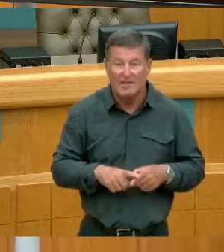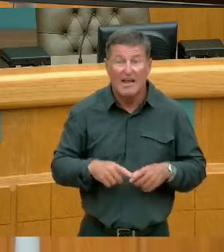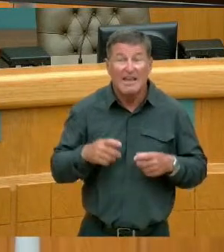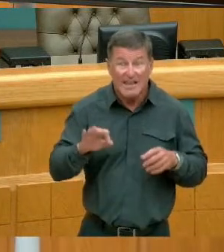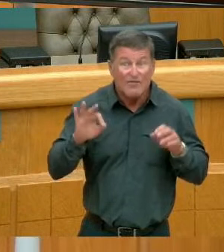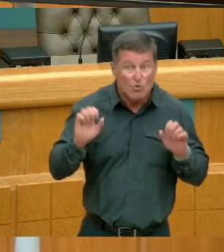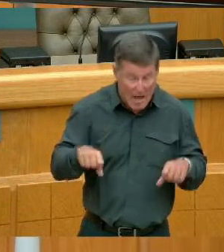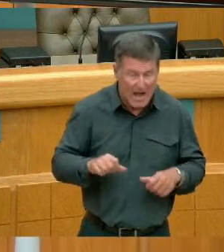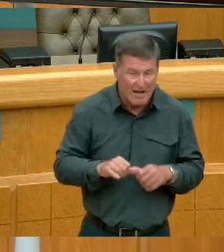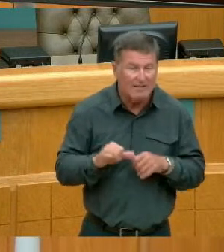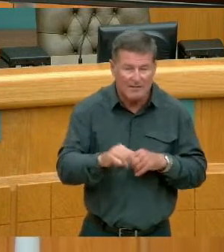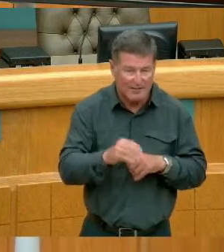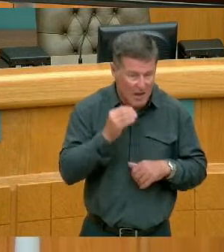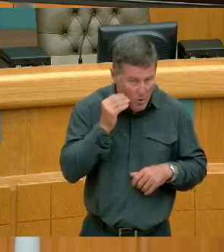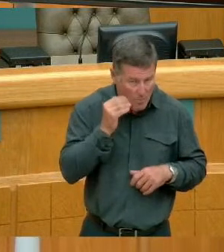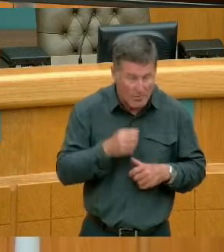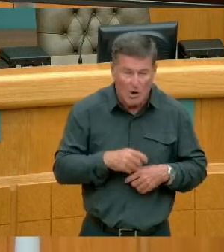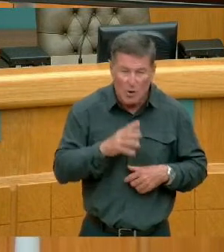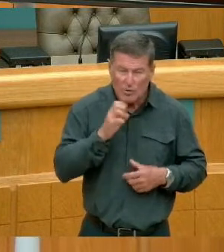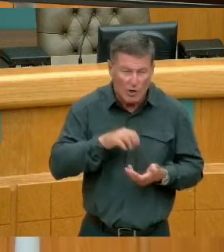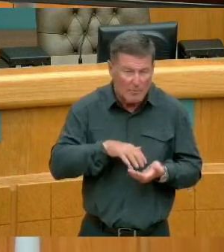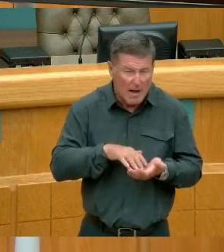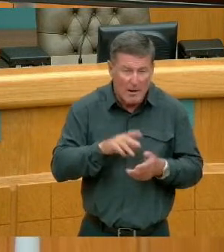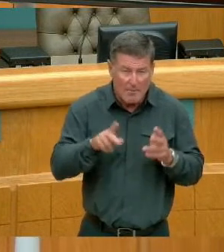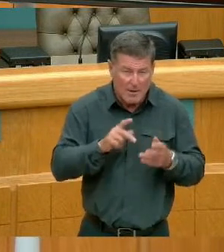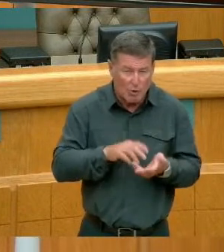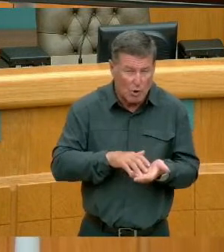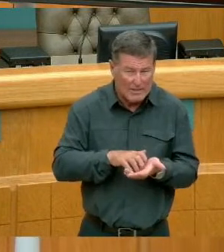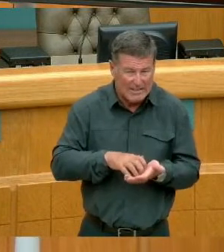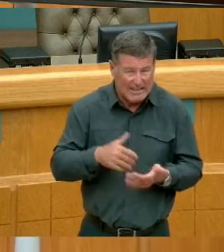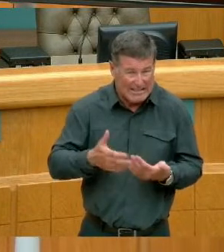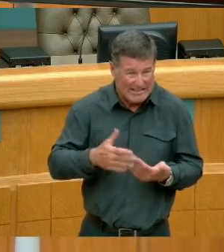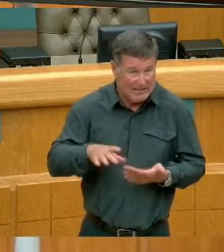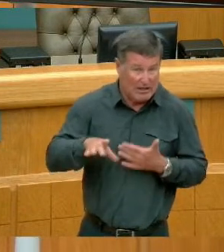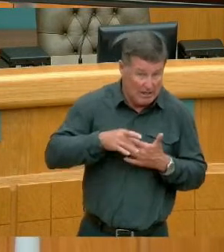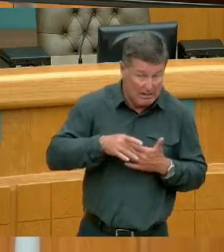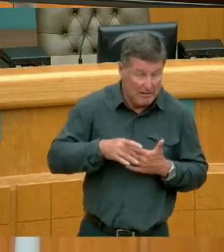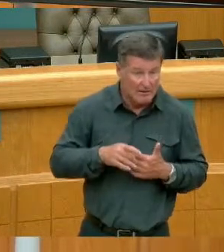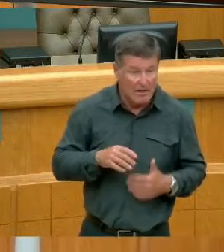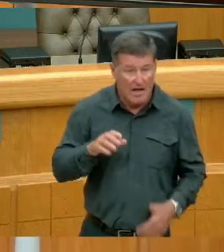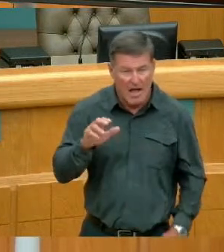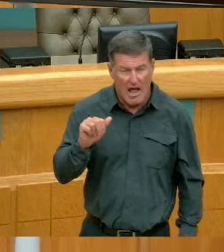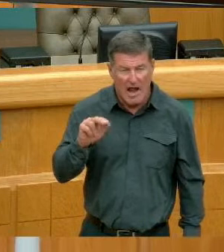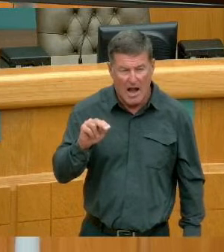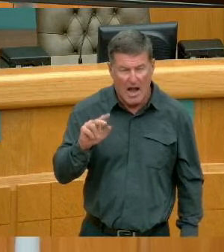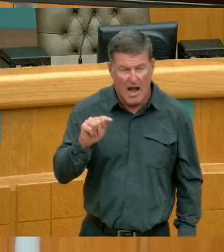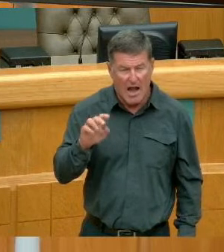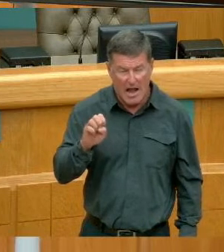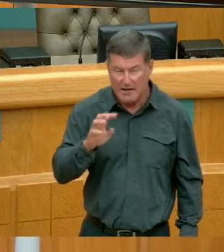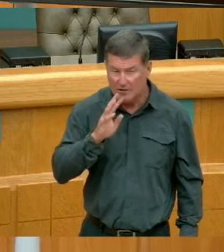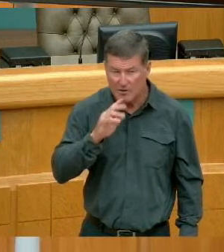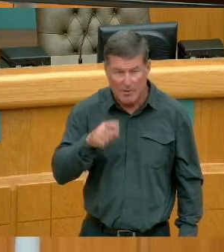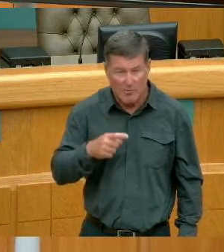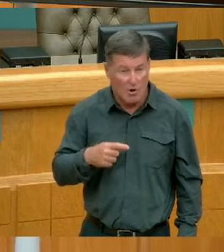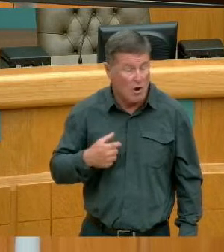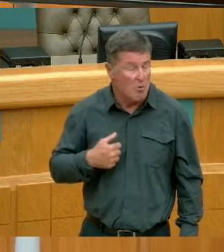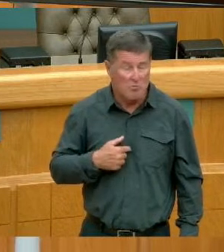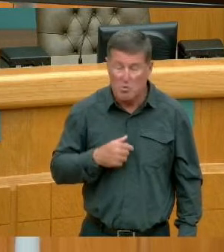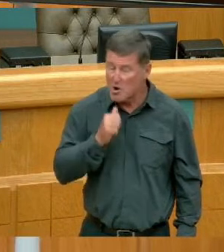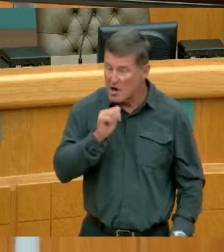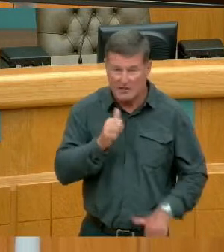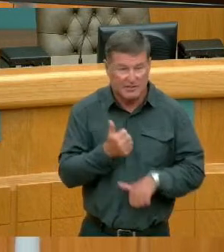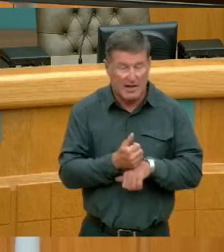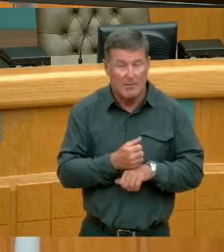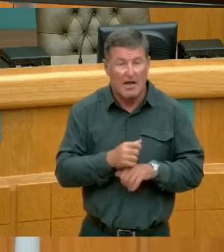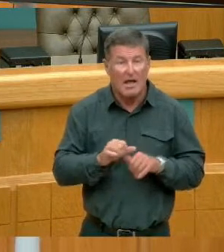We've talked about that vulnerable population that Annette really did a great job of outlining, but we're not on stay-at-home orders because they are